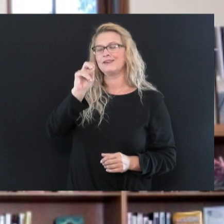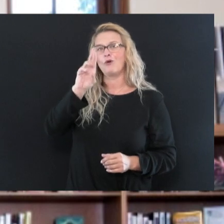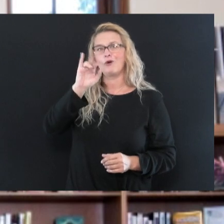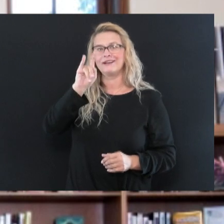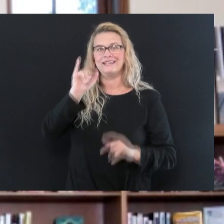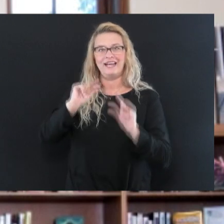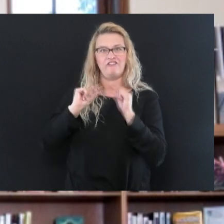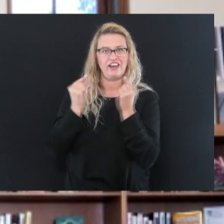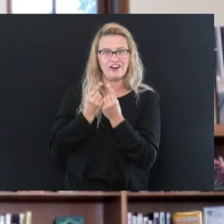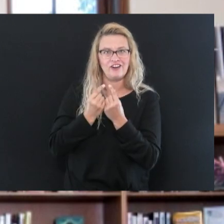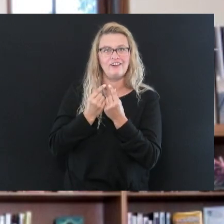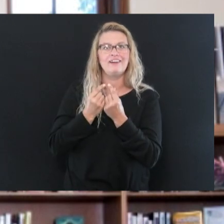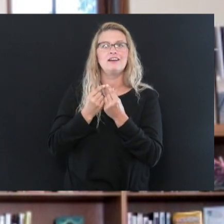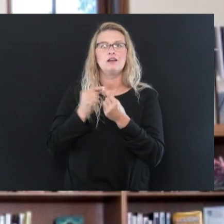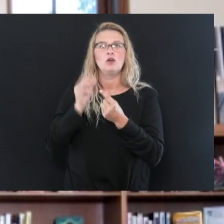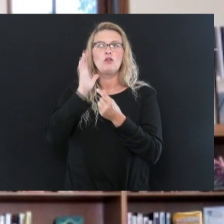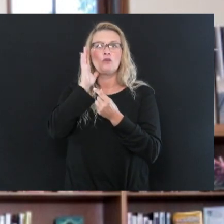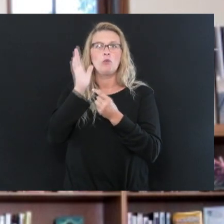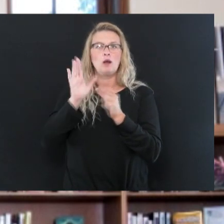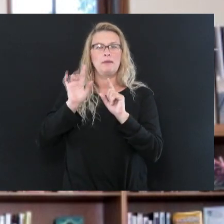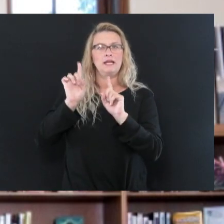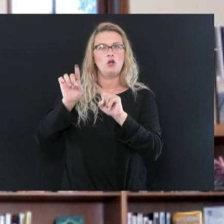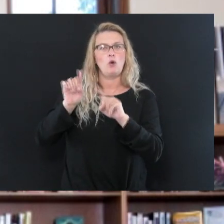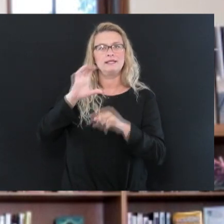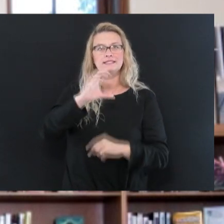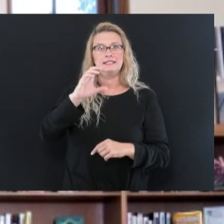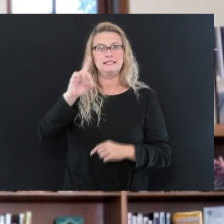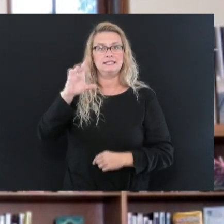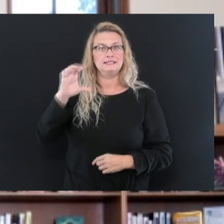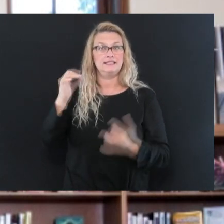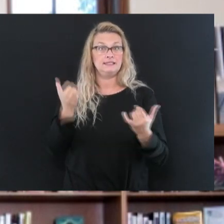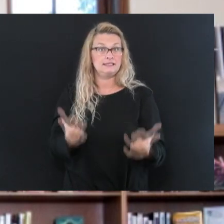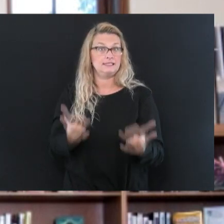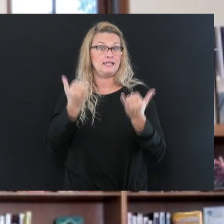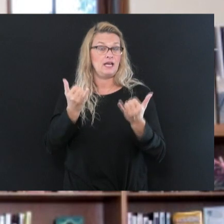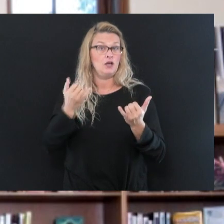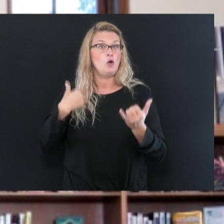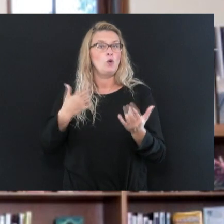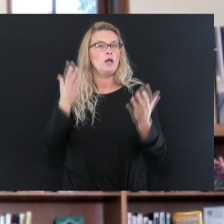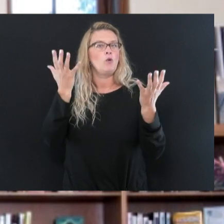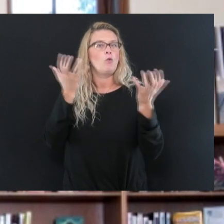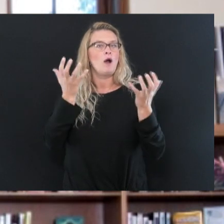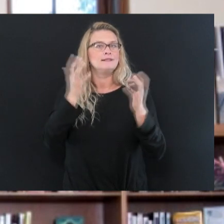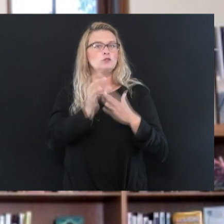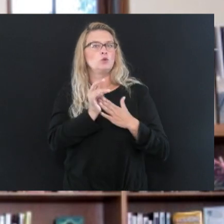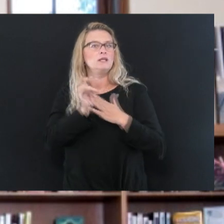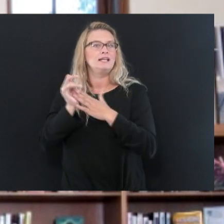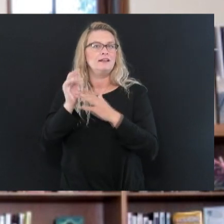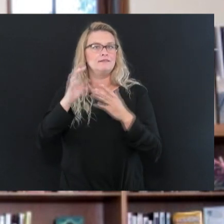other groups, and that will be going to the CDC today. We're hoping to lead the country with our